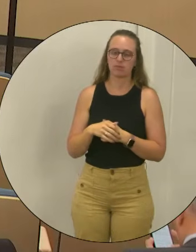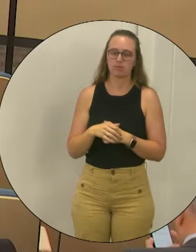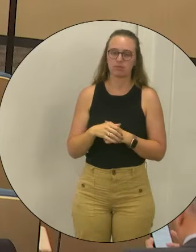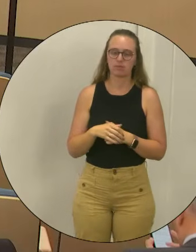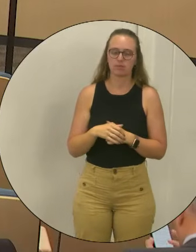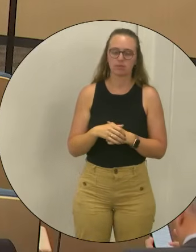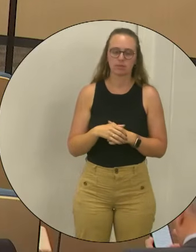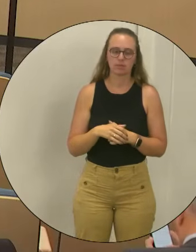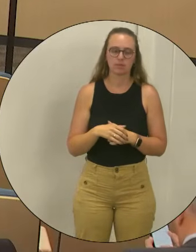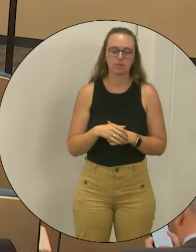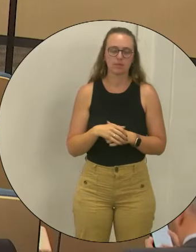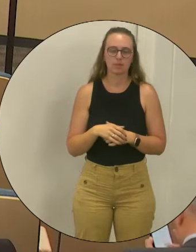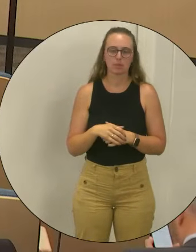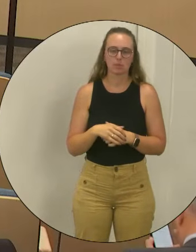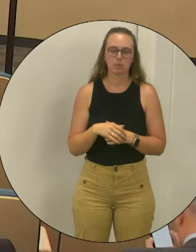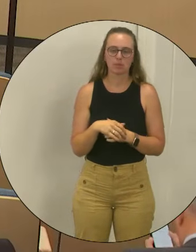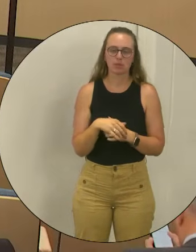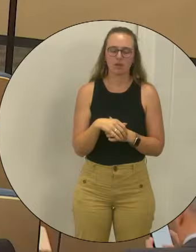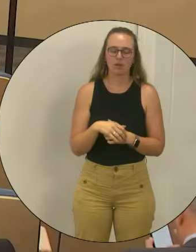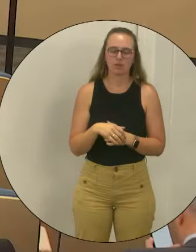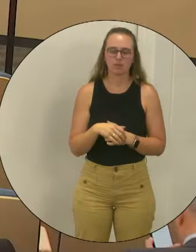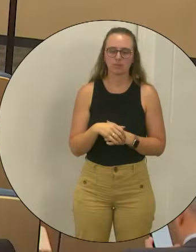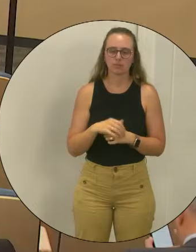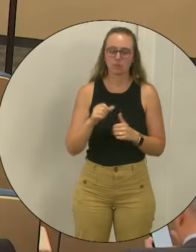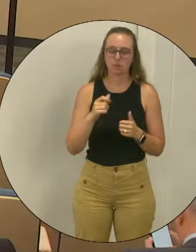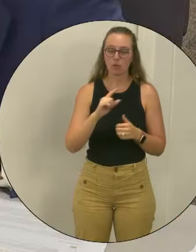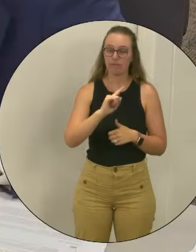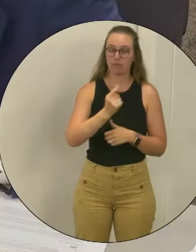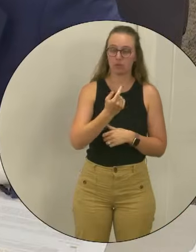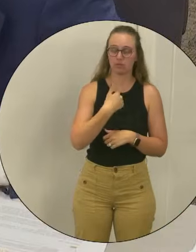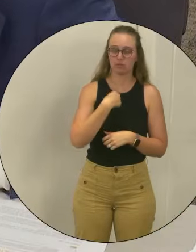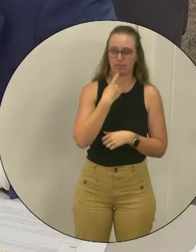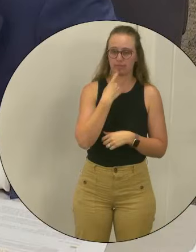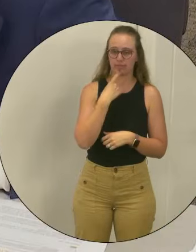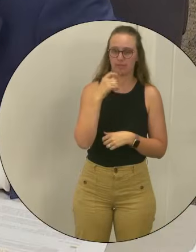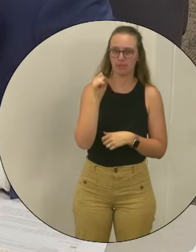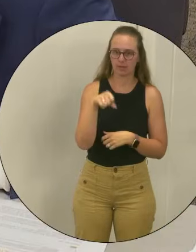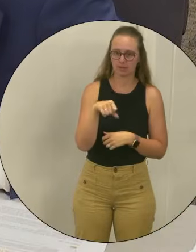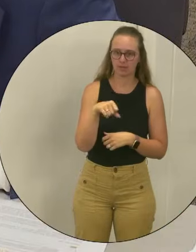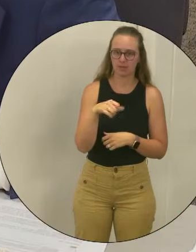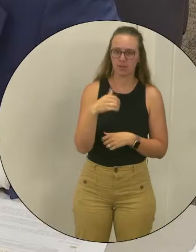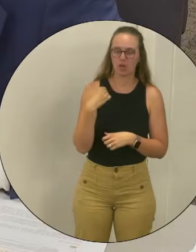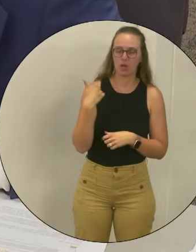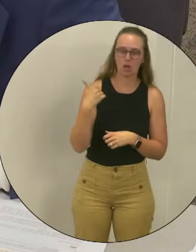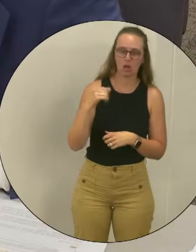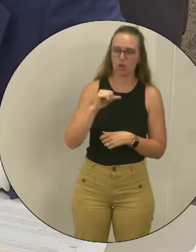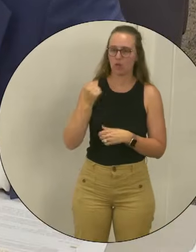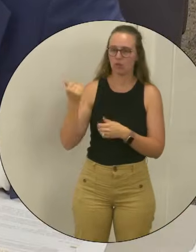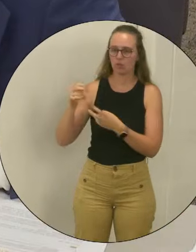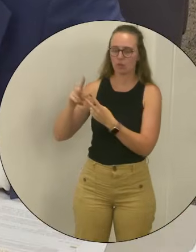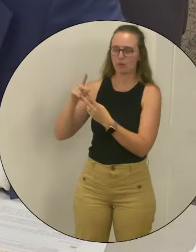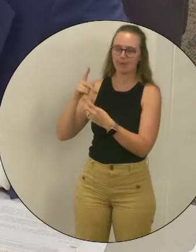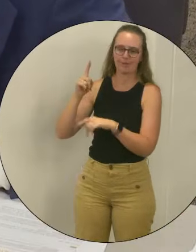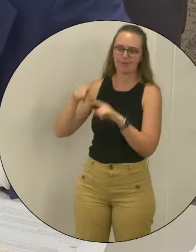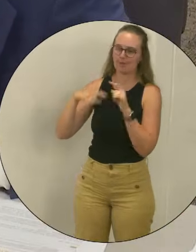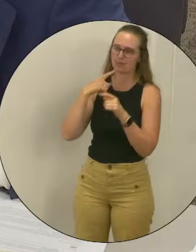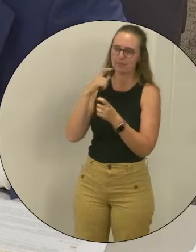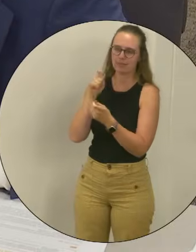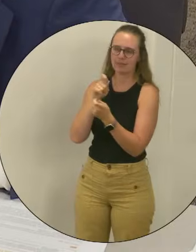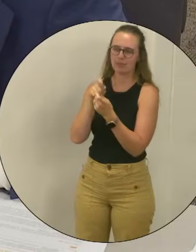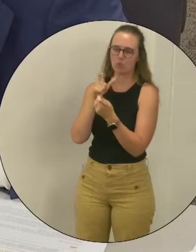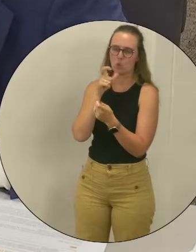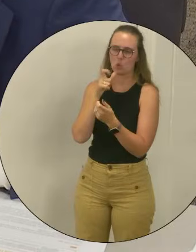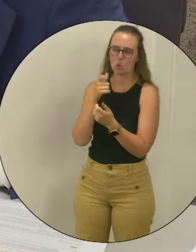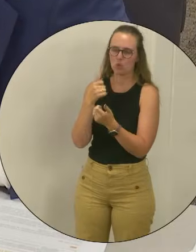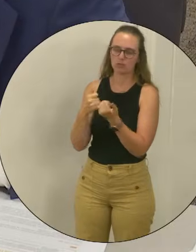Nick Saccone for the record. The first one that I would say definitely has some other partners. I can't say specifically who would be sponsoring a